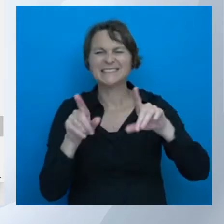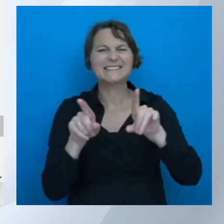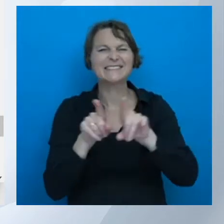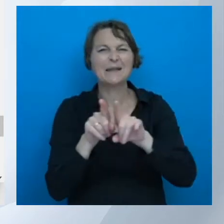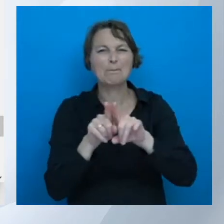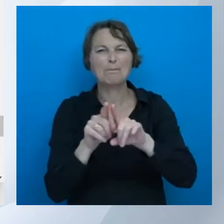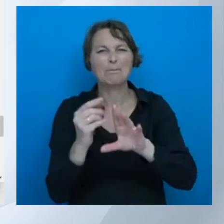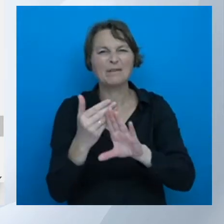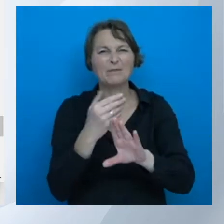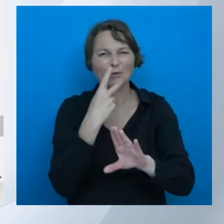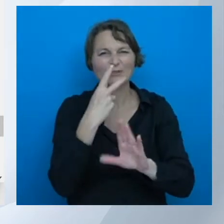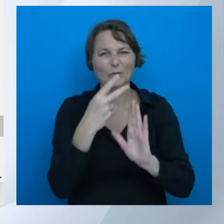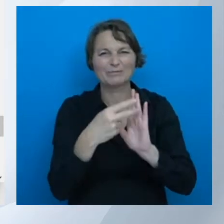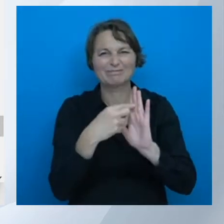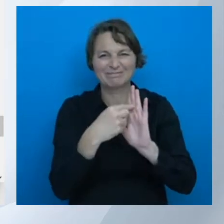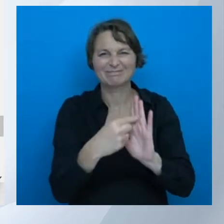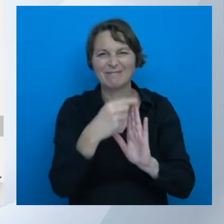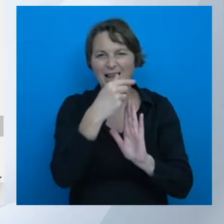All right, so